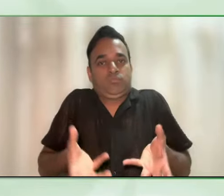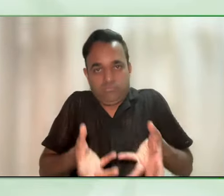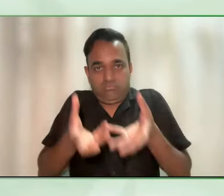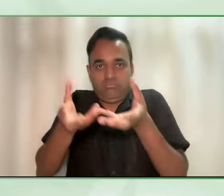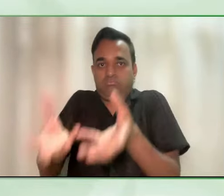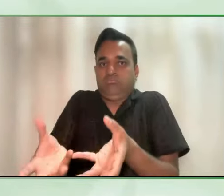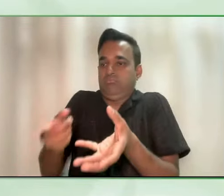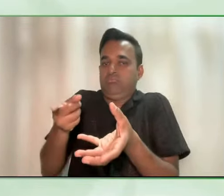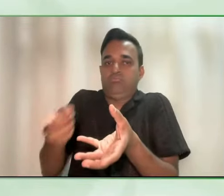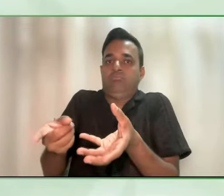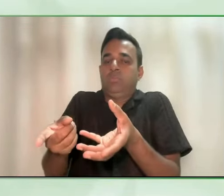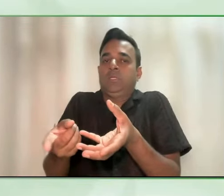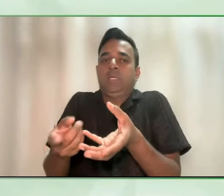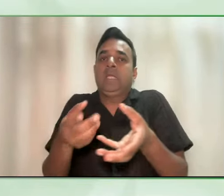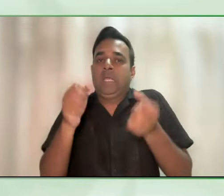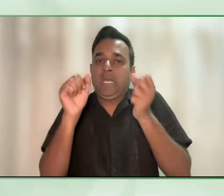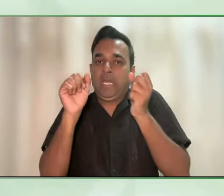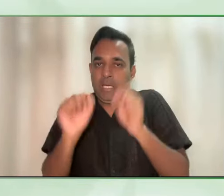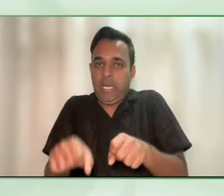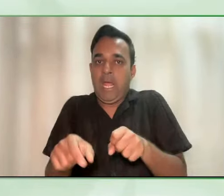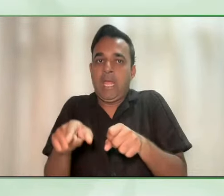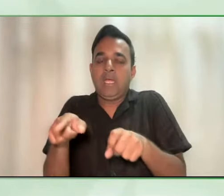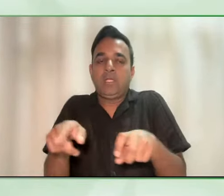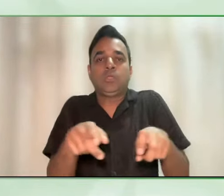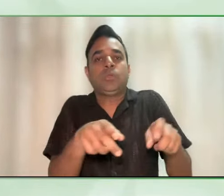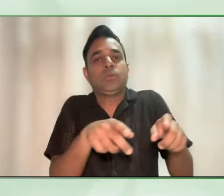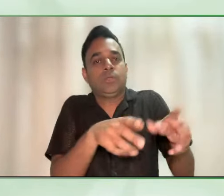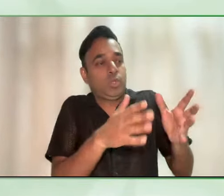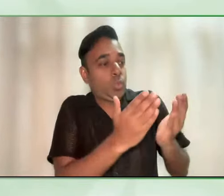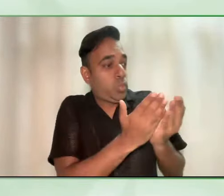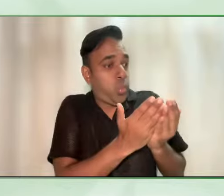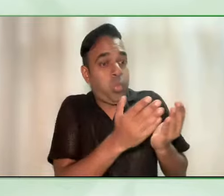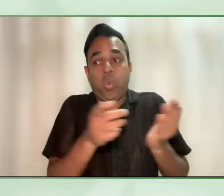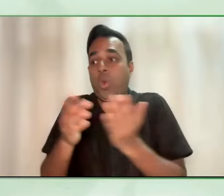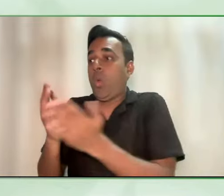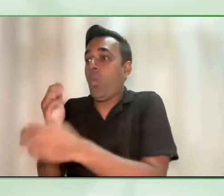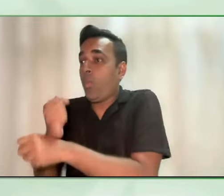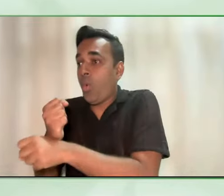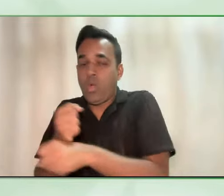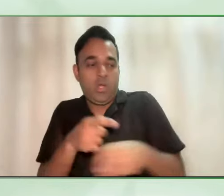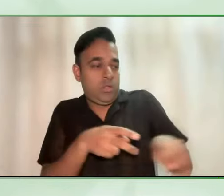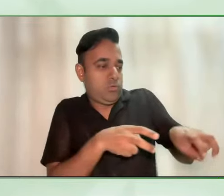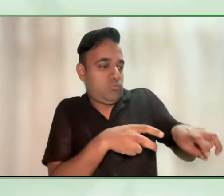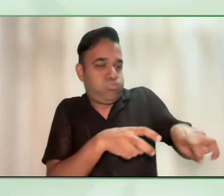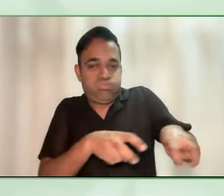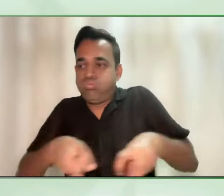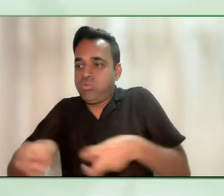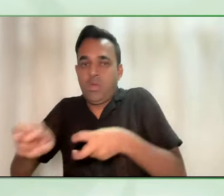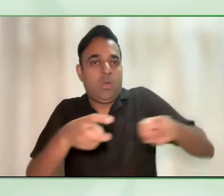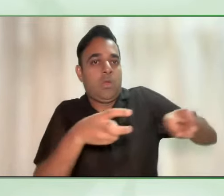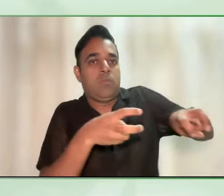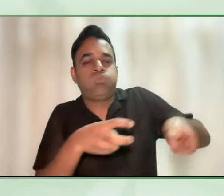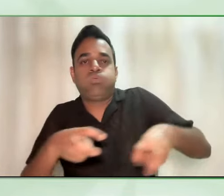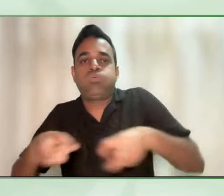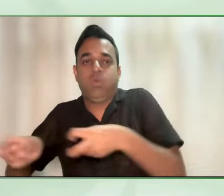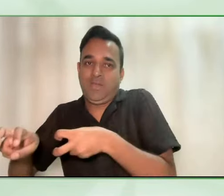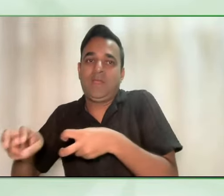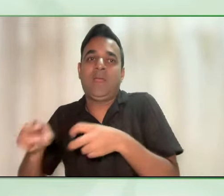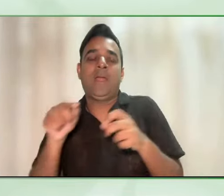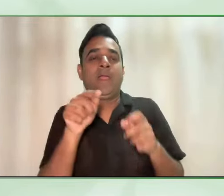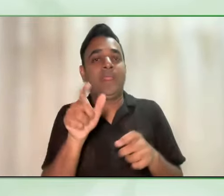that includes work as a fundamental aspect for an independent life. And starting well